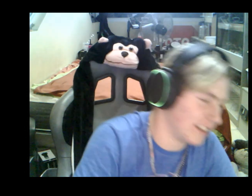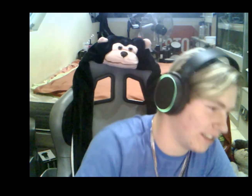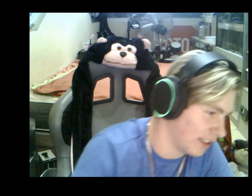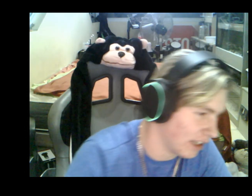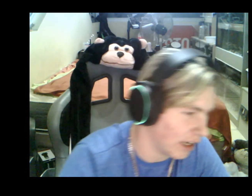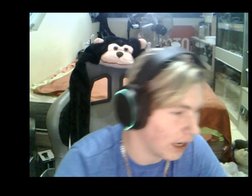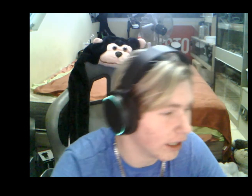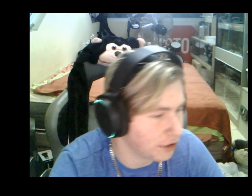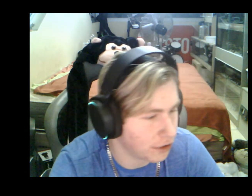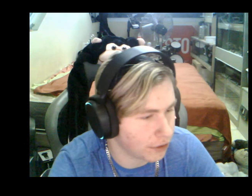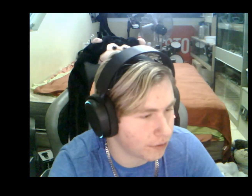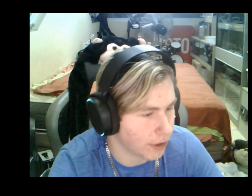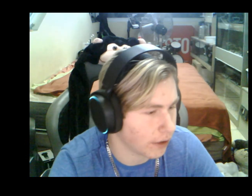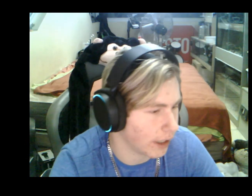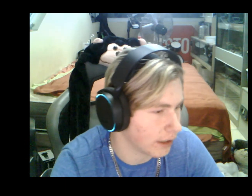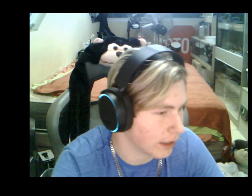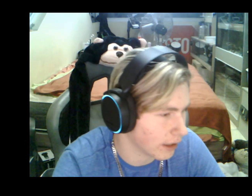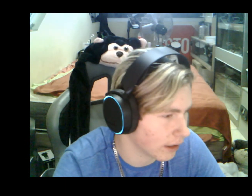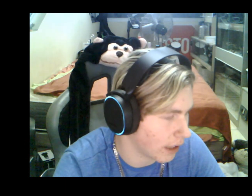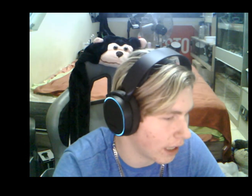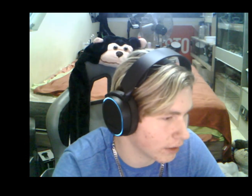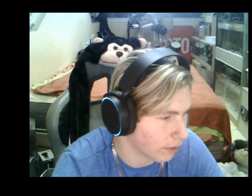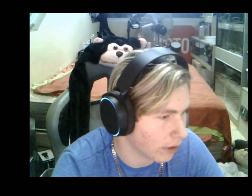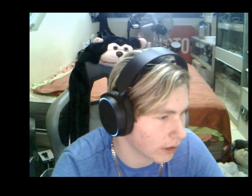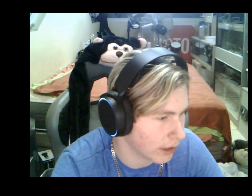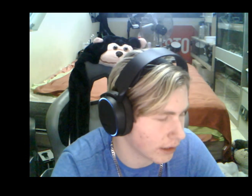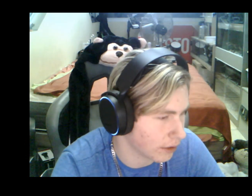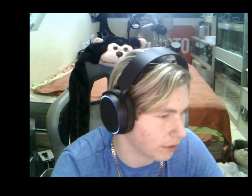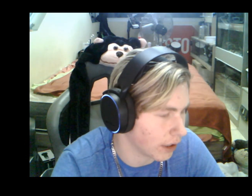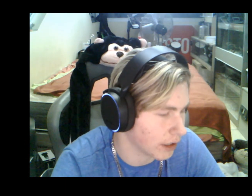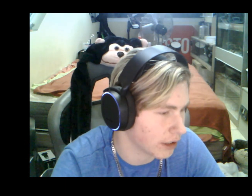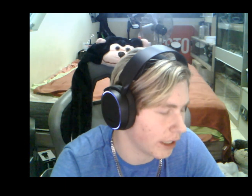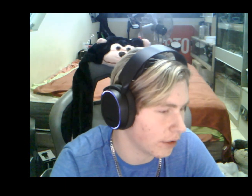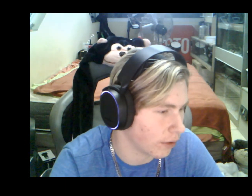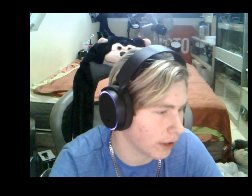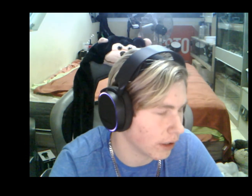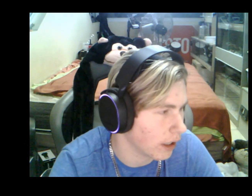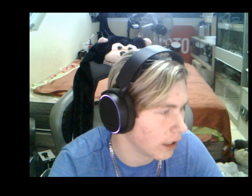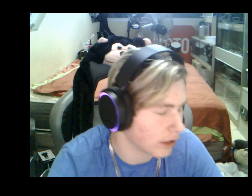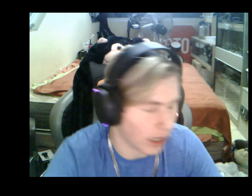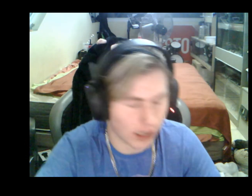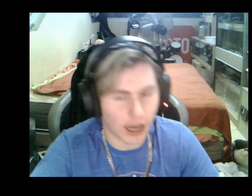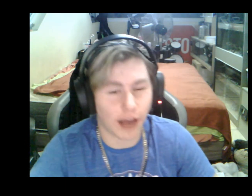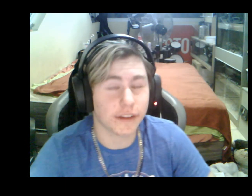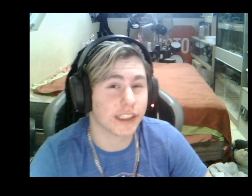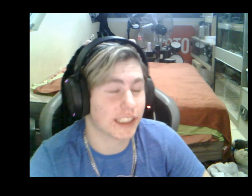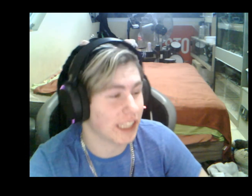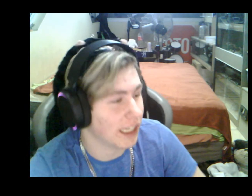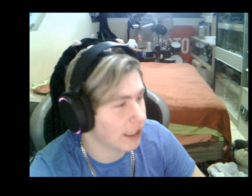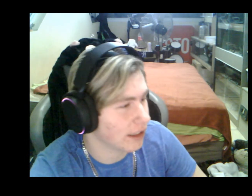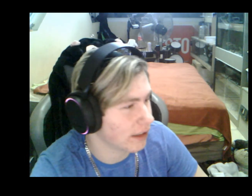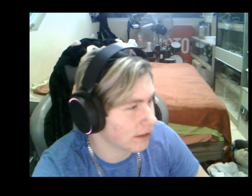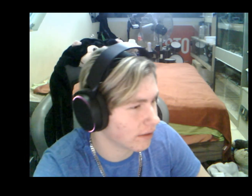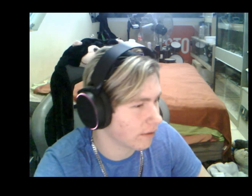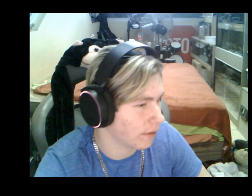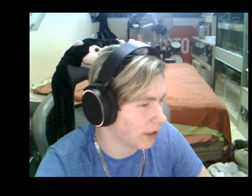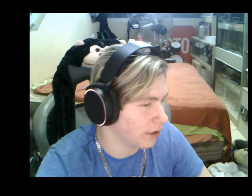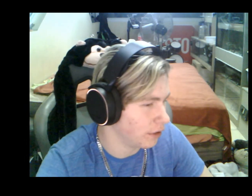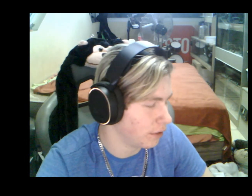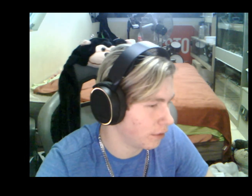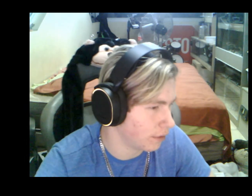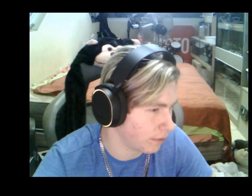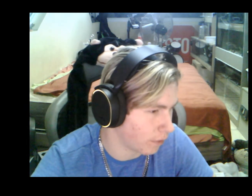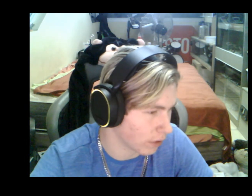Do you do video editing as well? Yes, I do. Shane Doyle, I haven't seen with